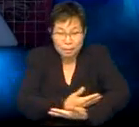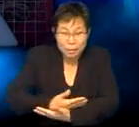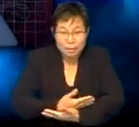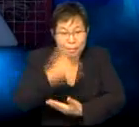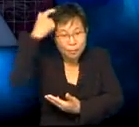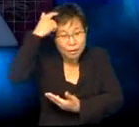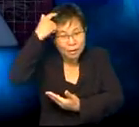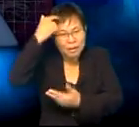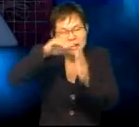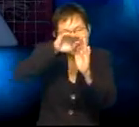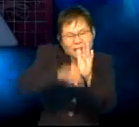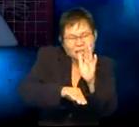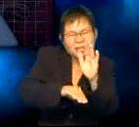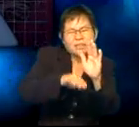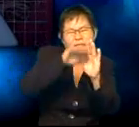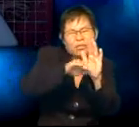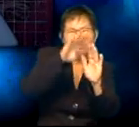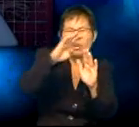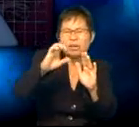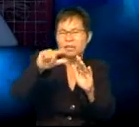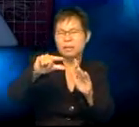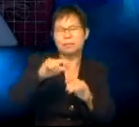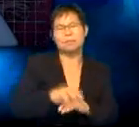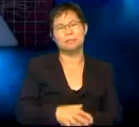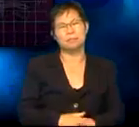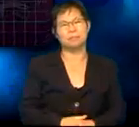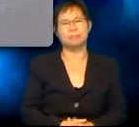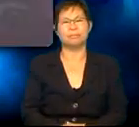brain weighs less than 400 grams.